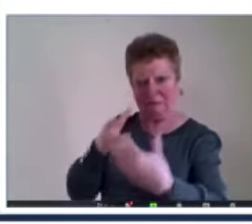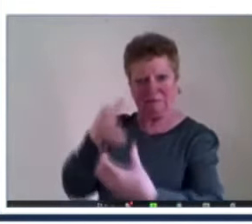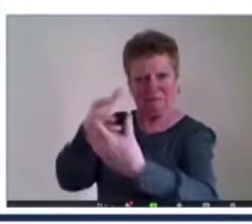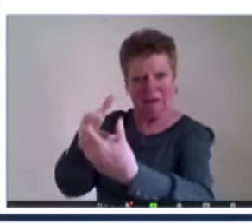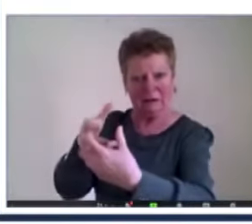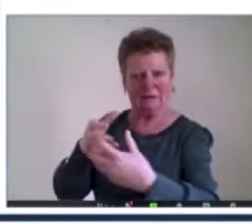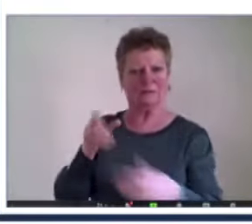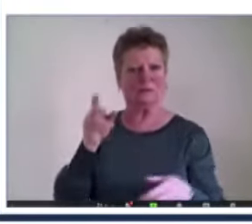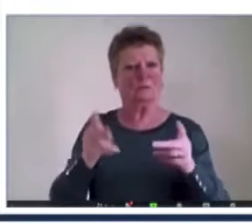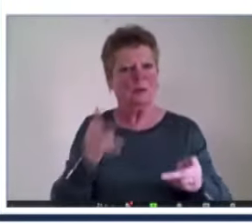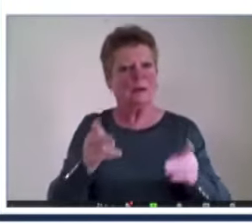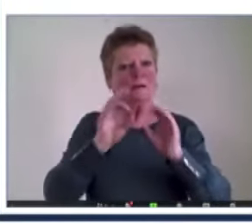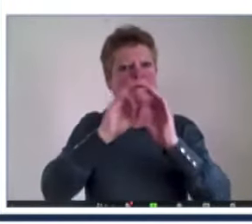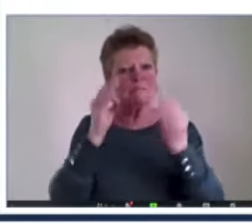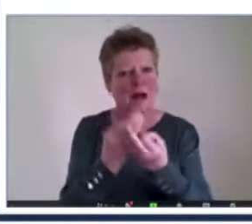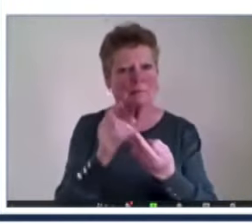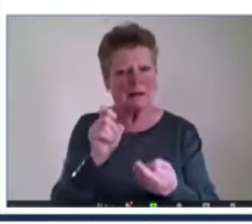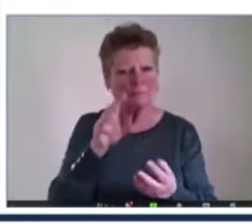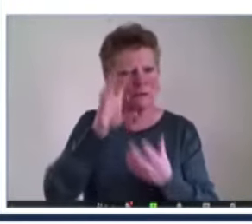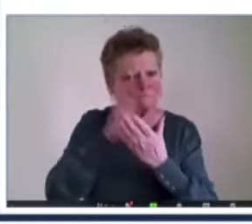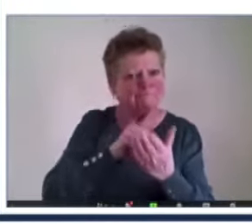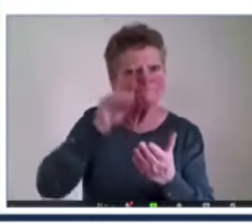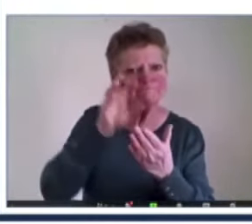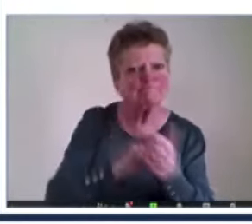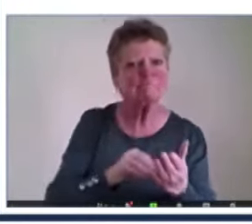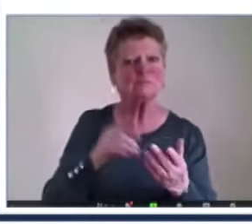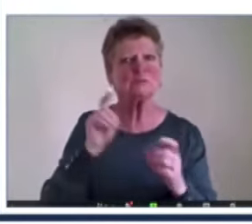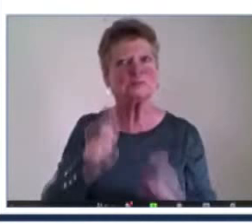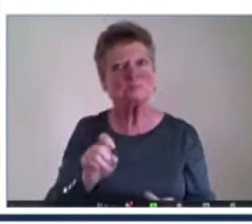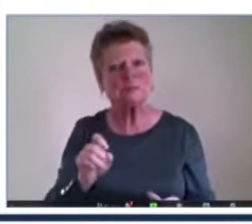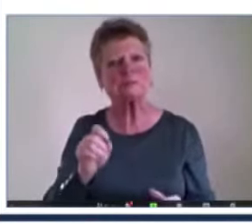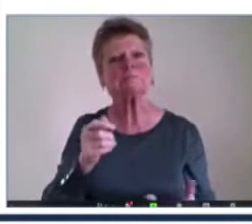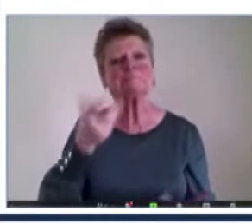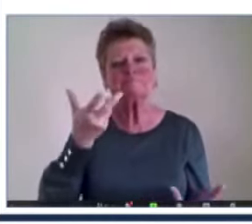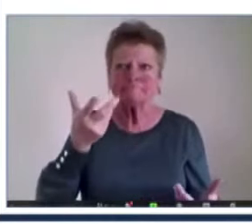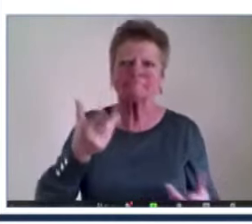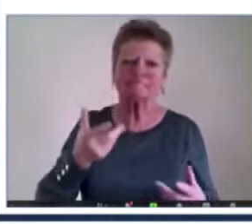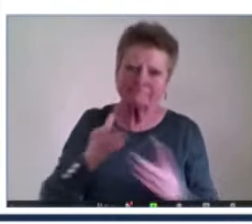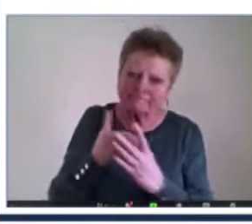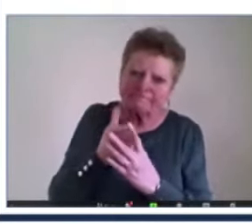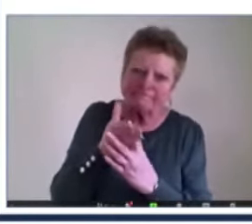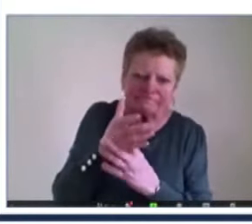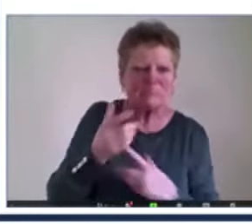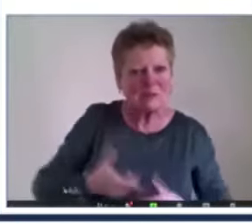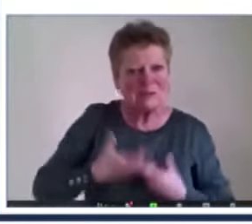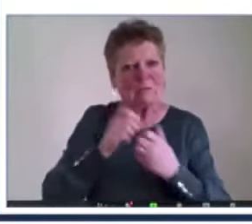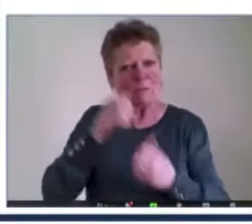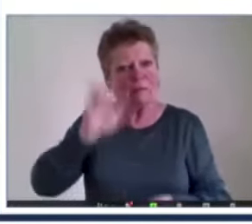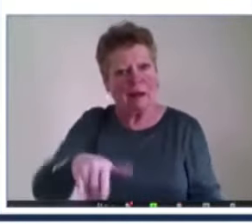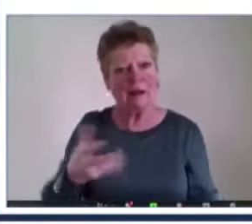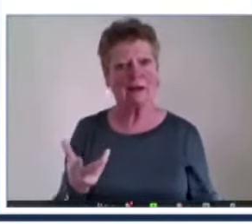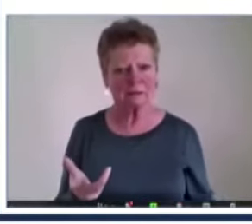that, have the right level awareness and protection, but without having all the